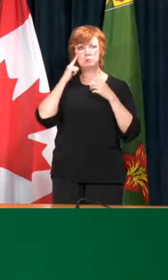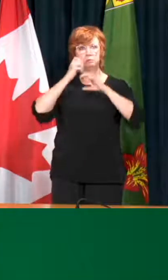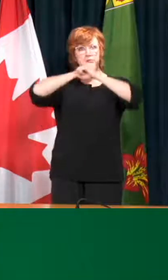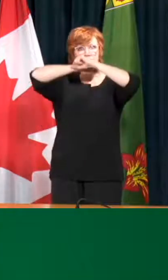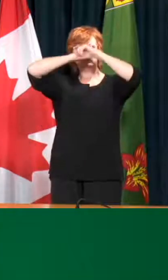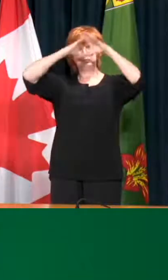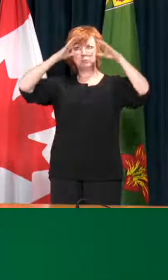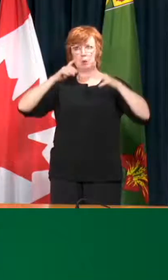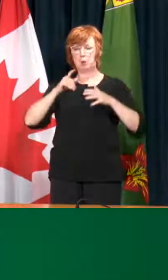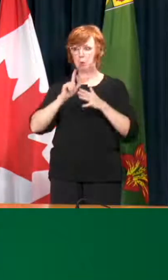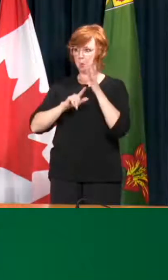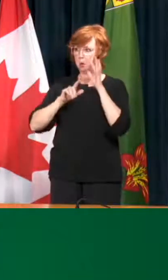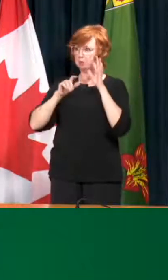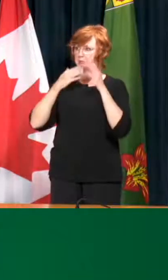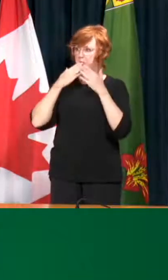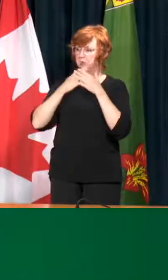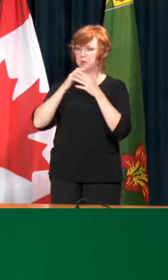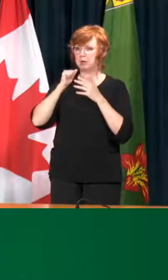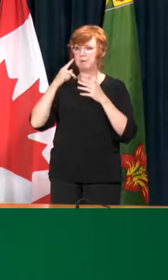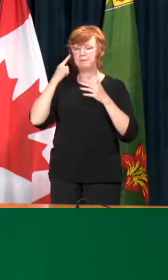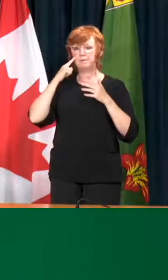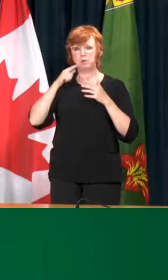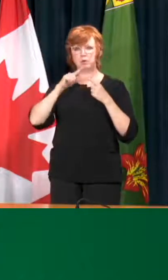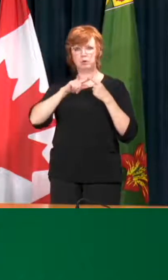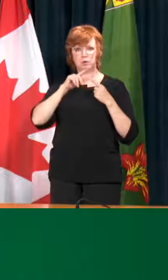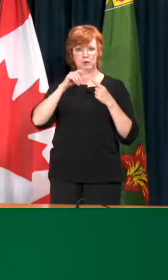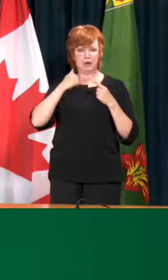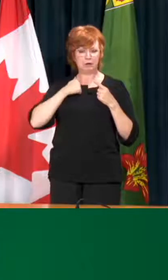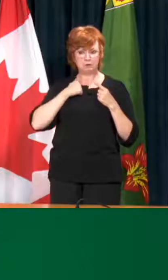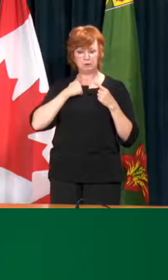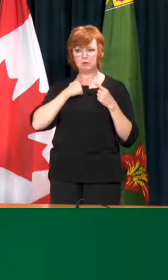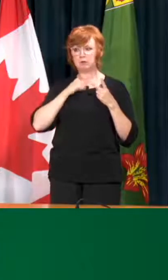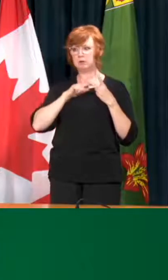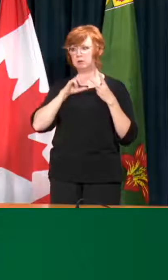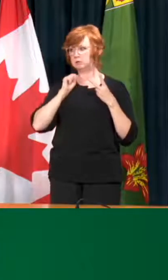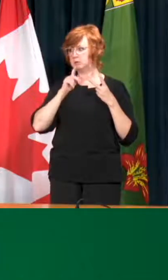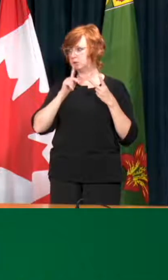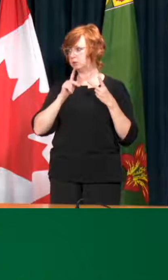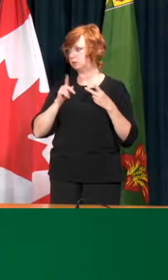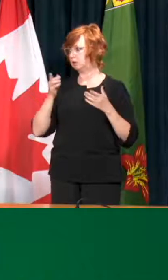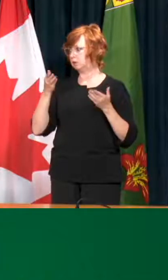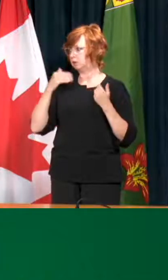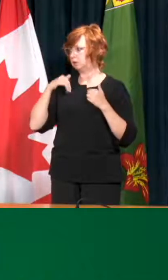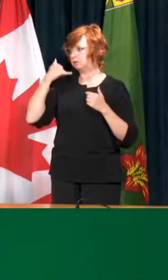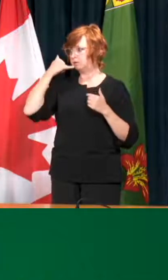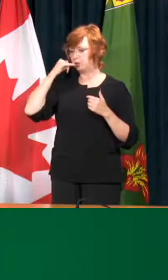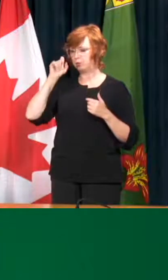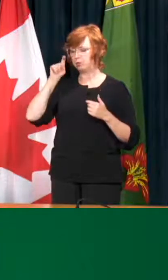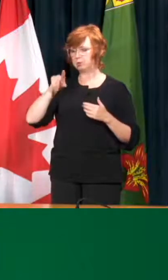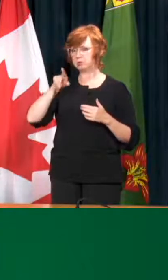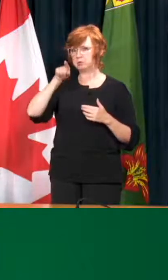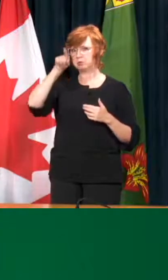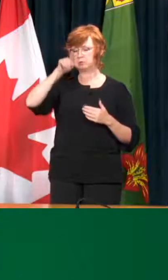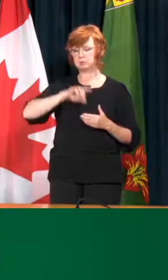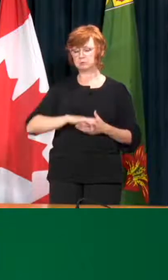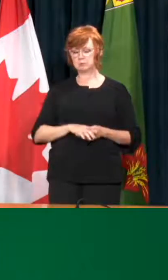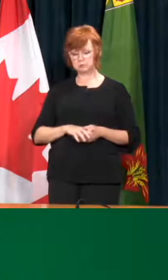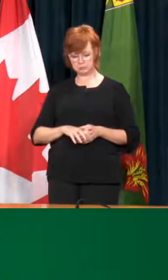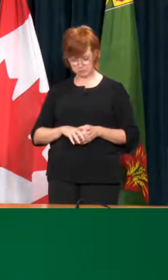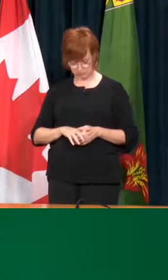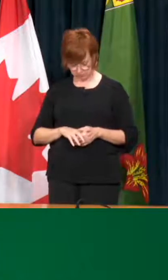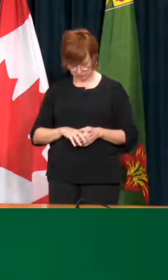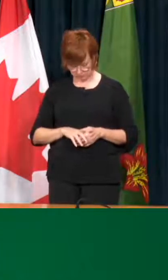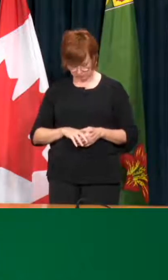Canada and in Saskatchewan before moving further on this. Take our next question on the phone line, operator.